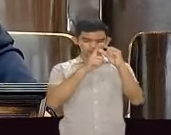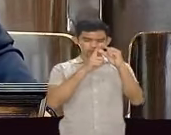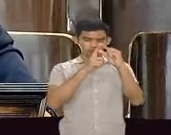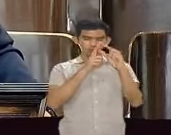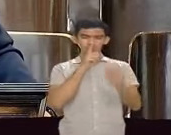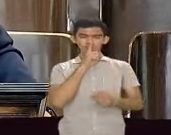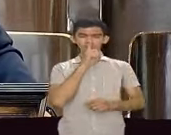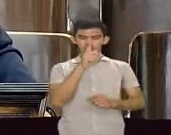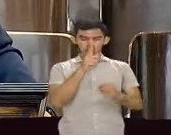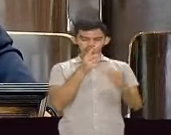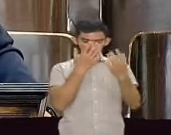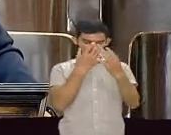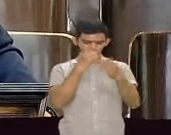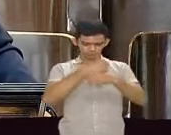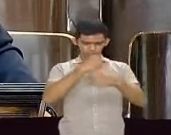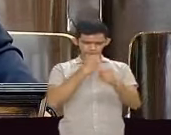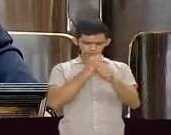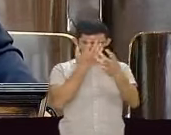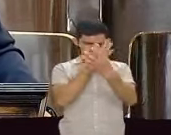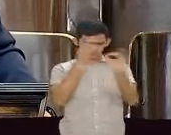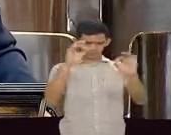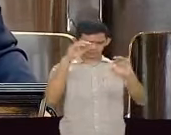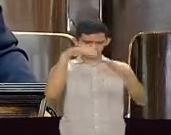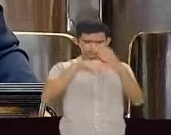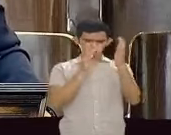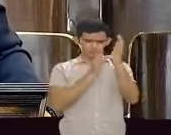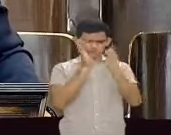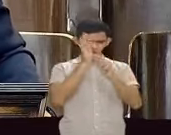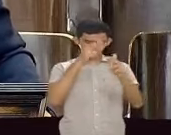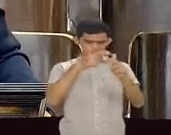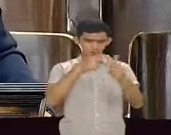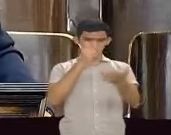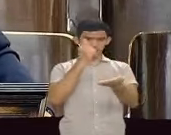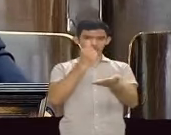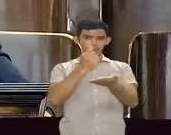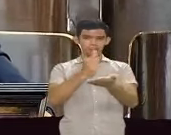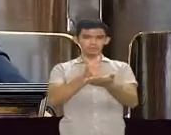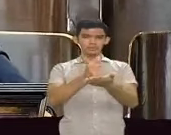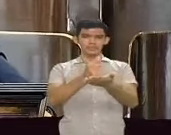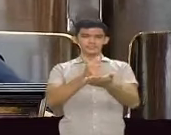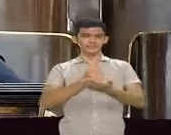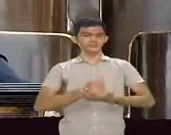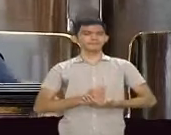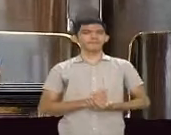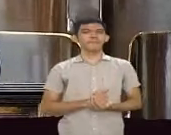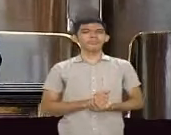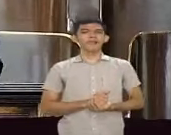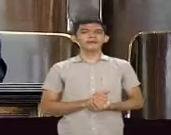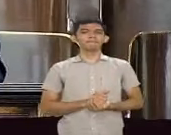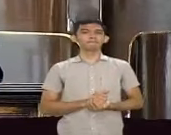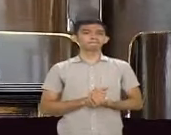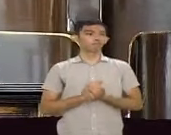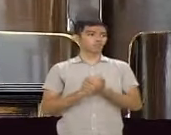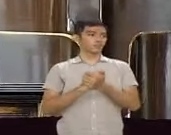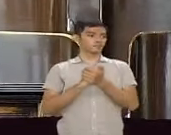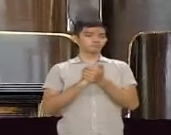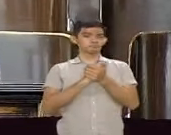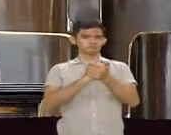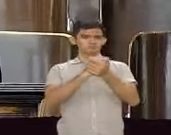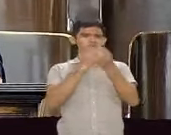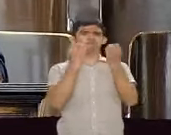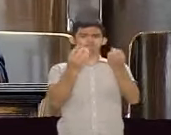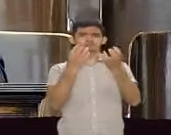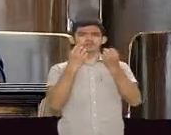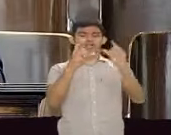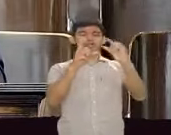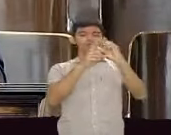the truth will set them free. We commit all these things in Jesus' name. Amen and amen. A parallel passage